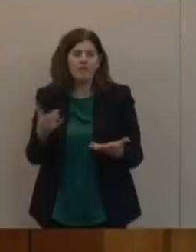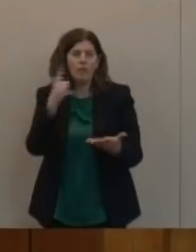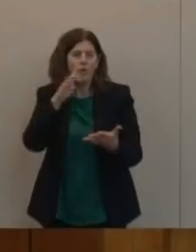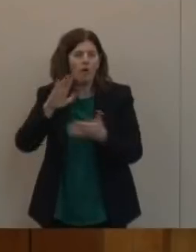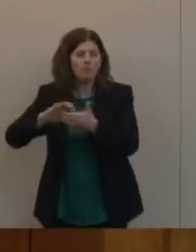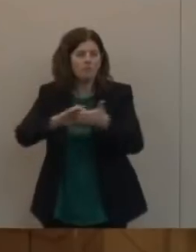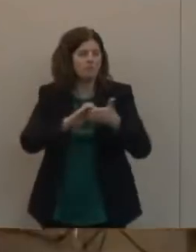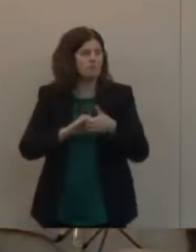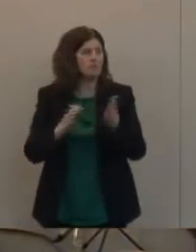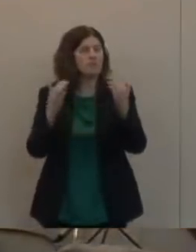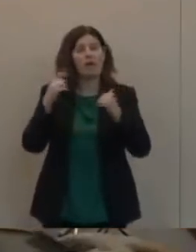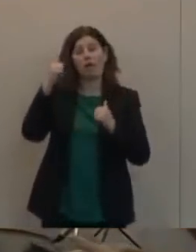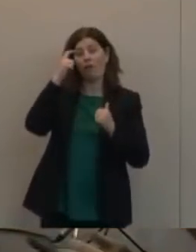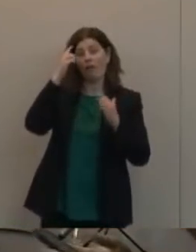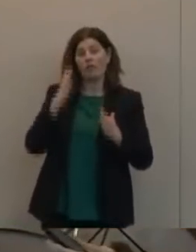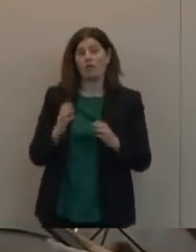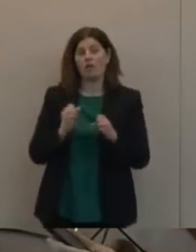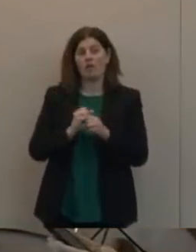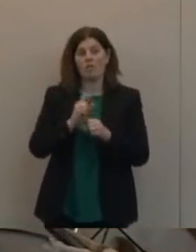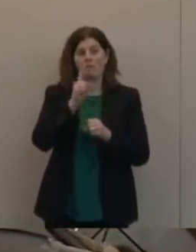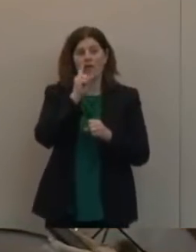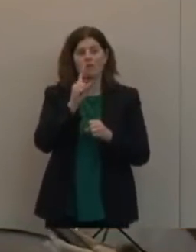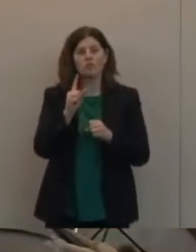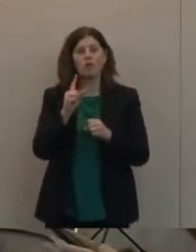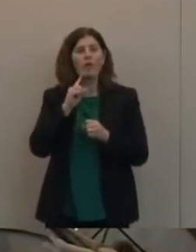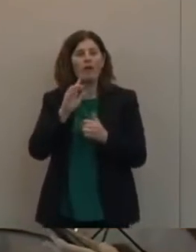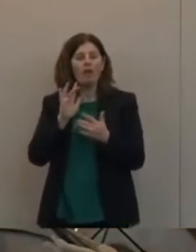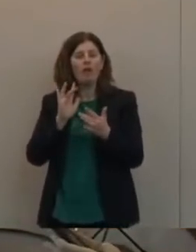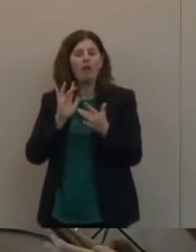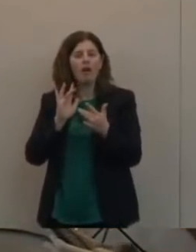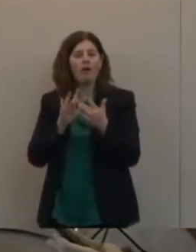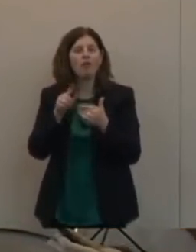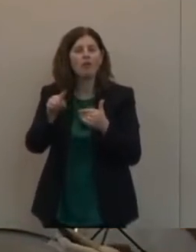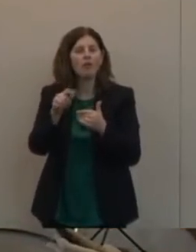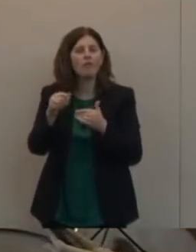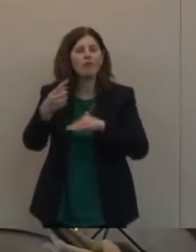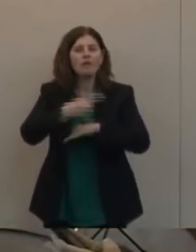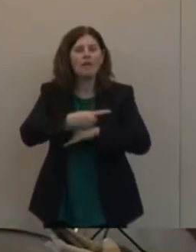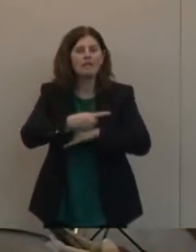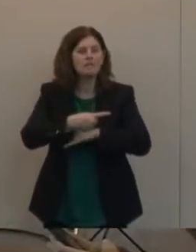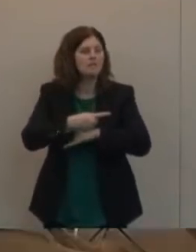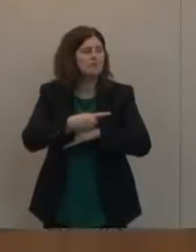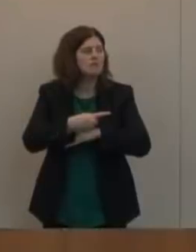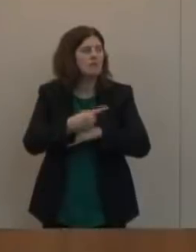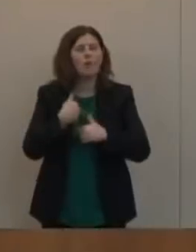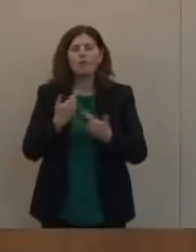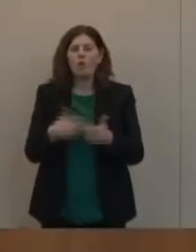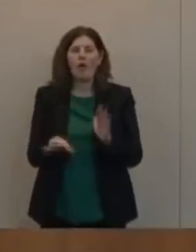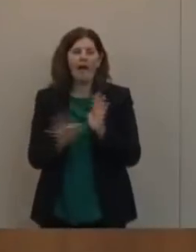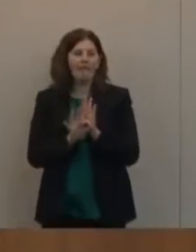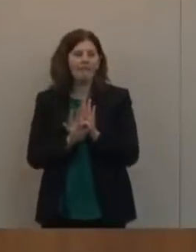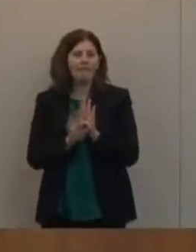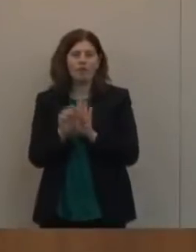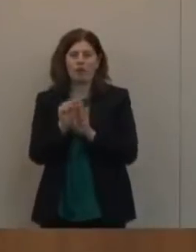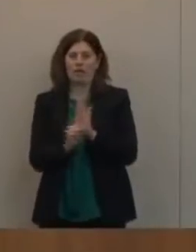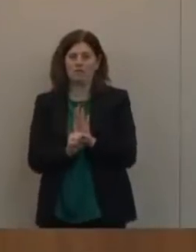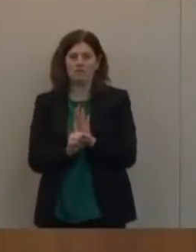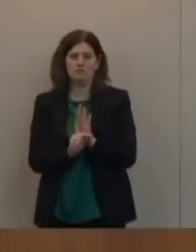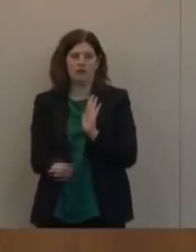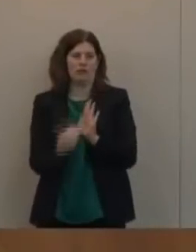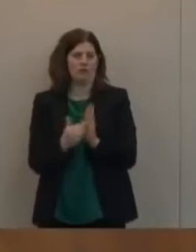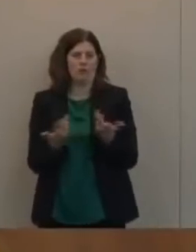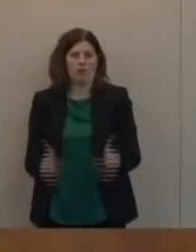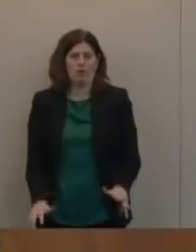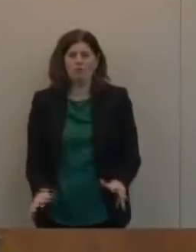cooperation. Yeah, make sure that when we come back to you in a few days, we're not an F. It's really important.